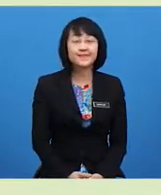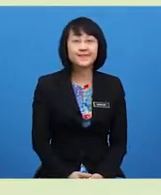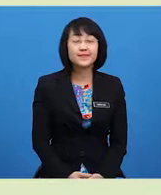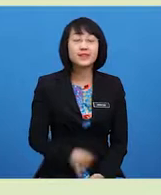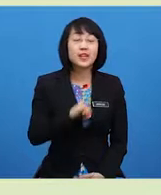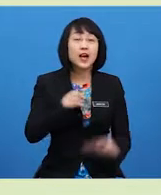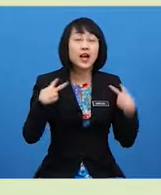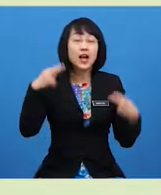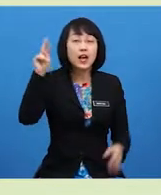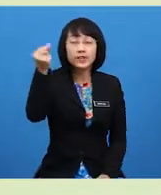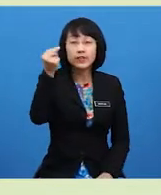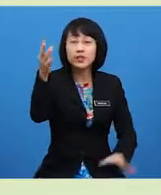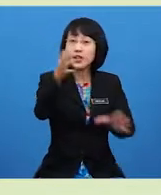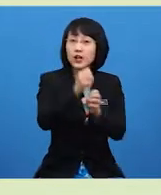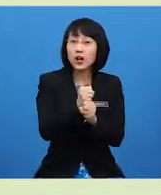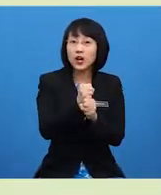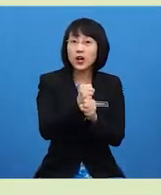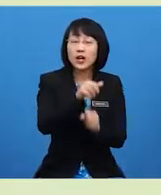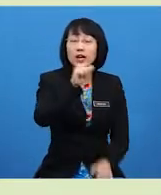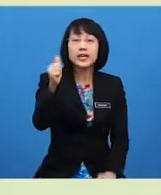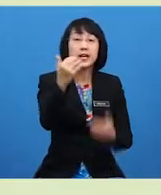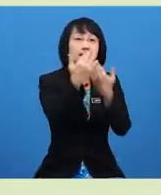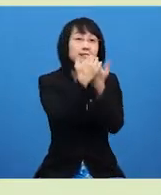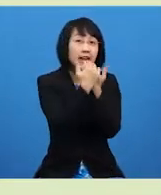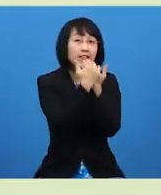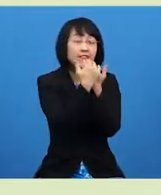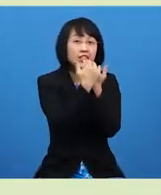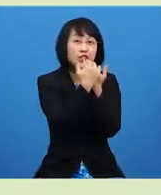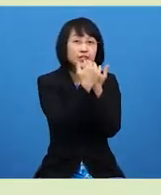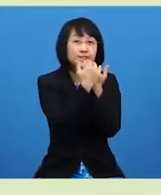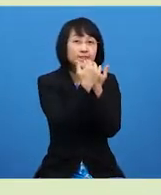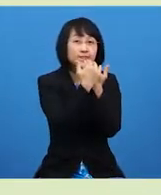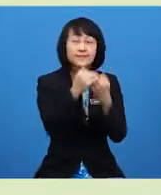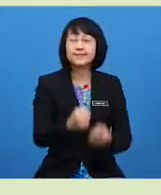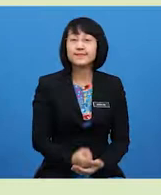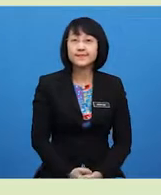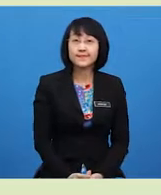I haven't got a sandwich.